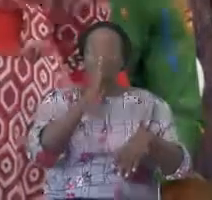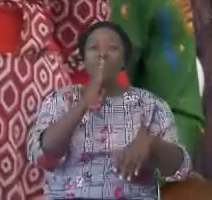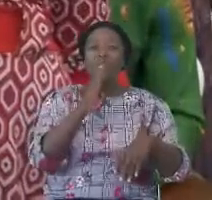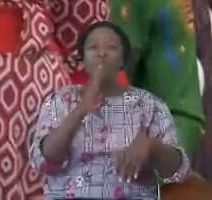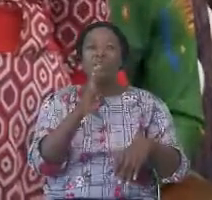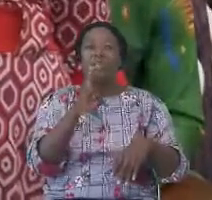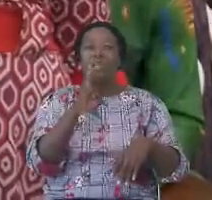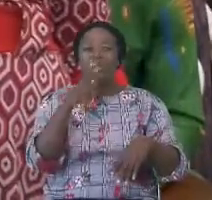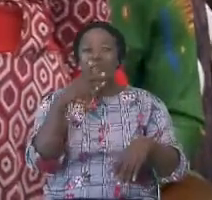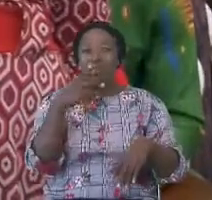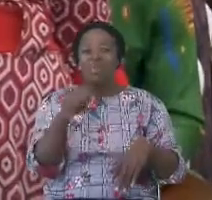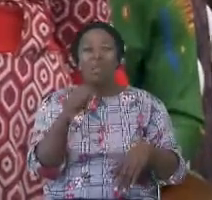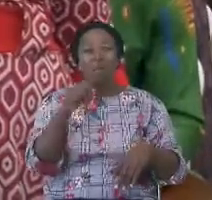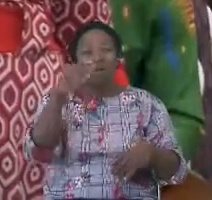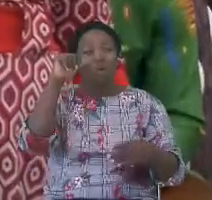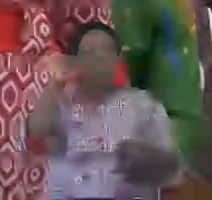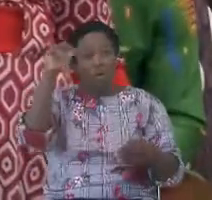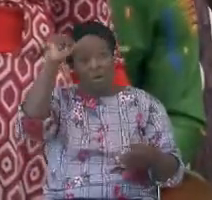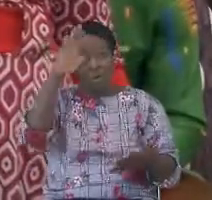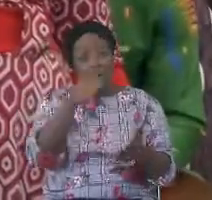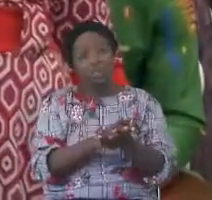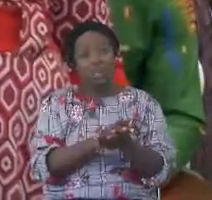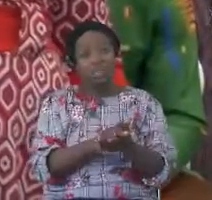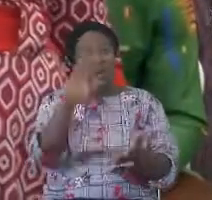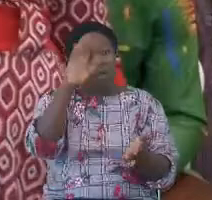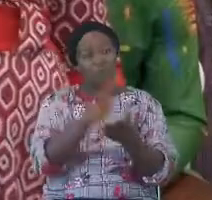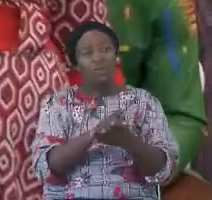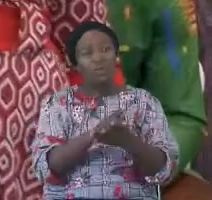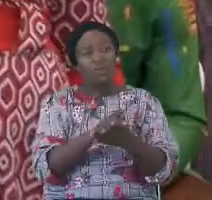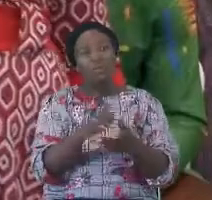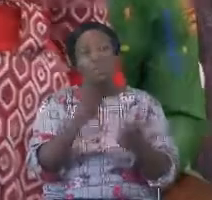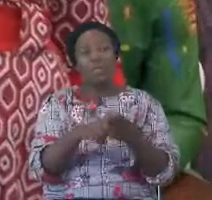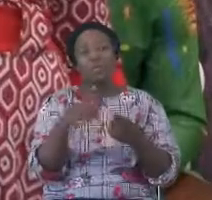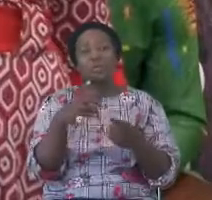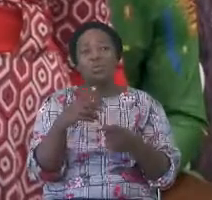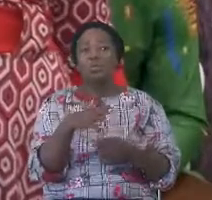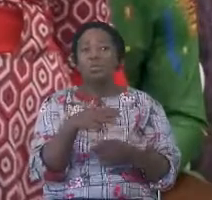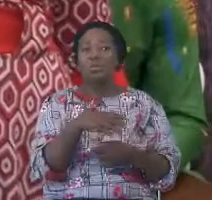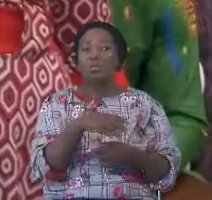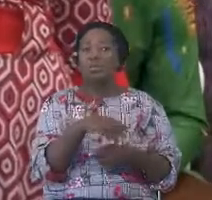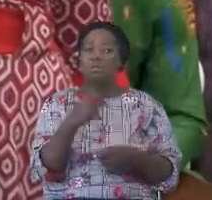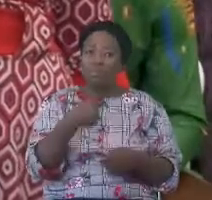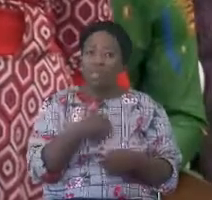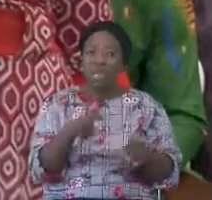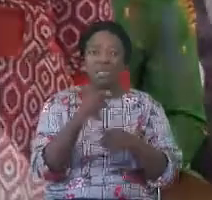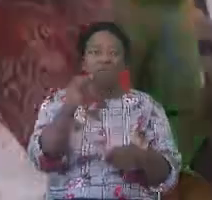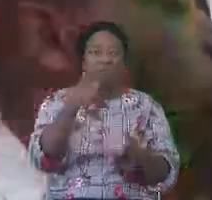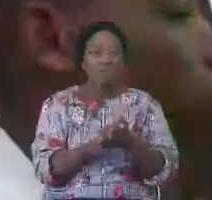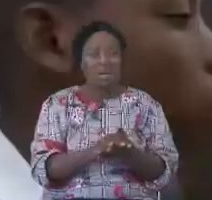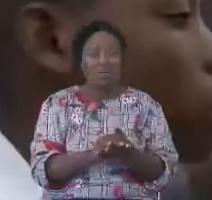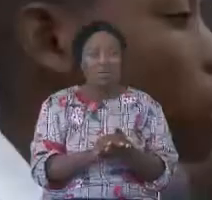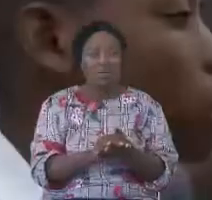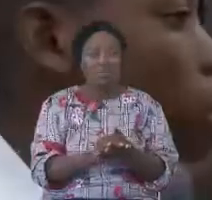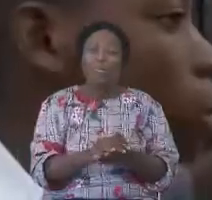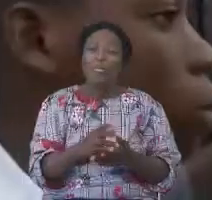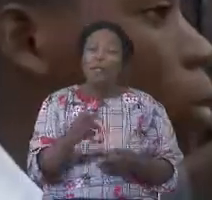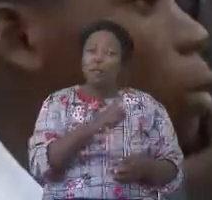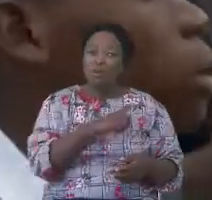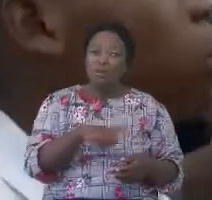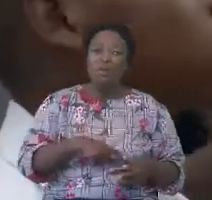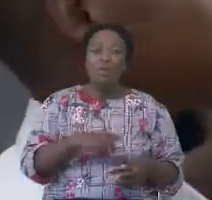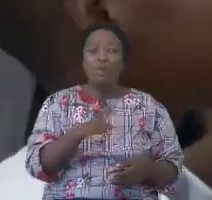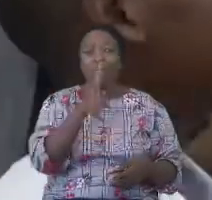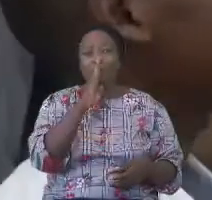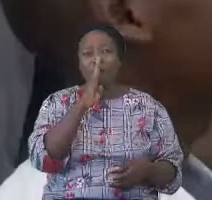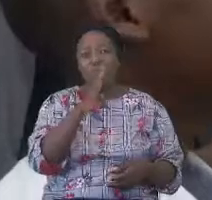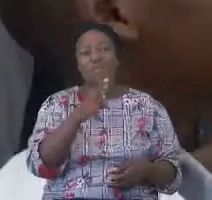father to the fatherless be the we would be the hospital of the widow be